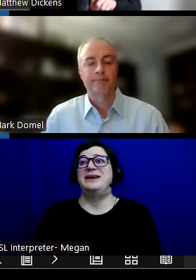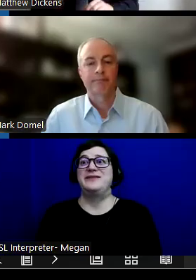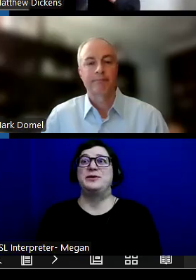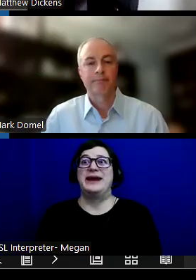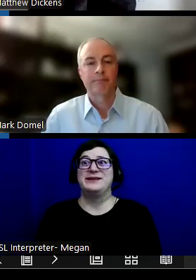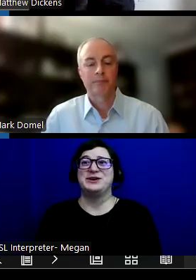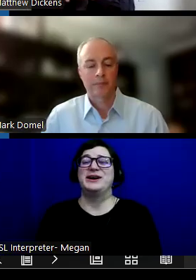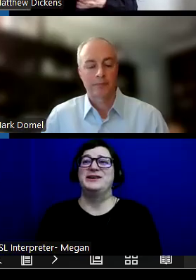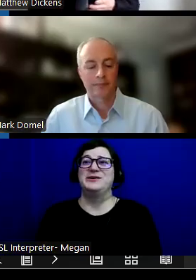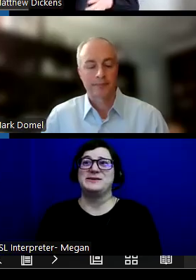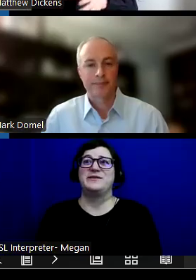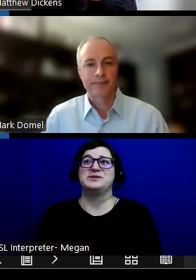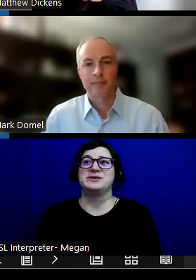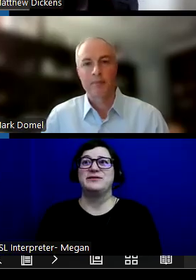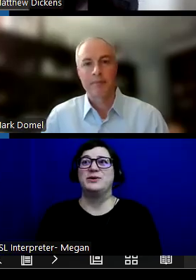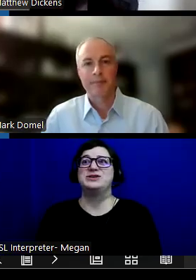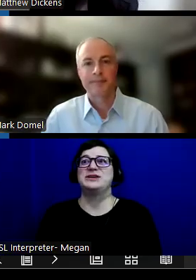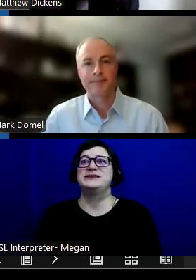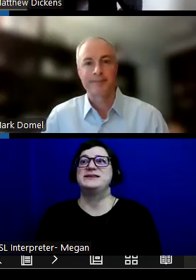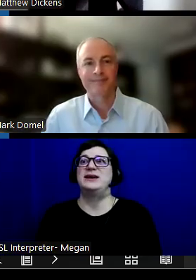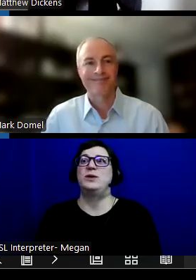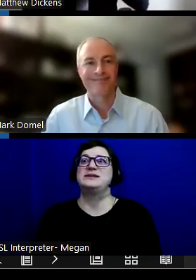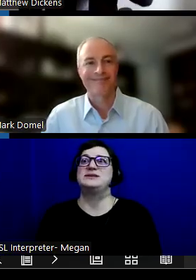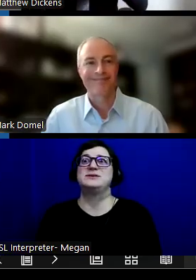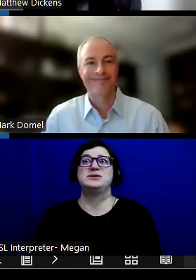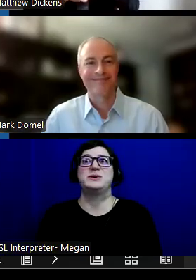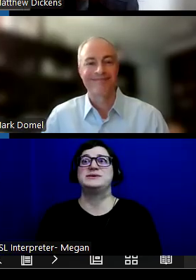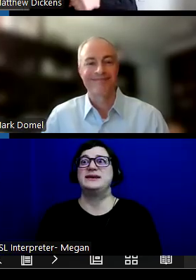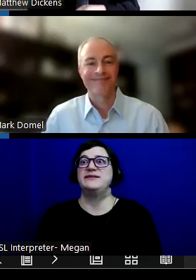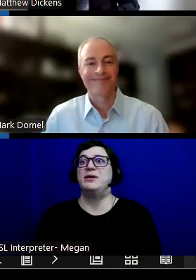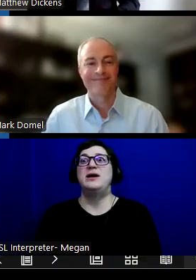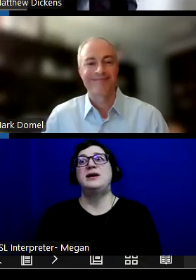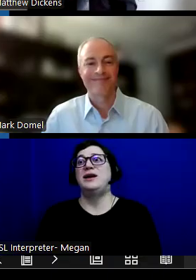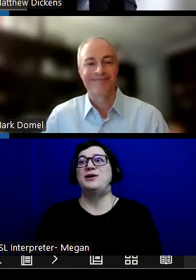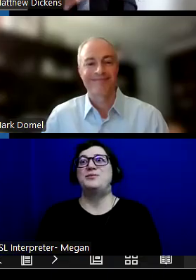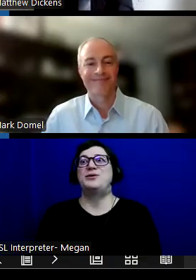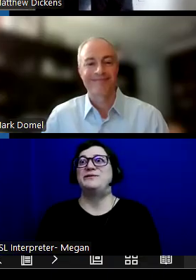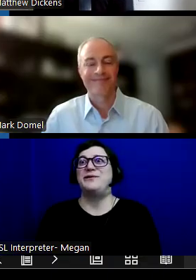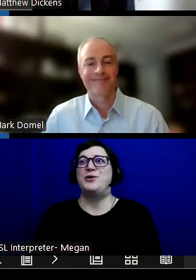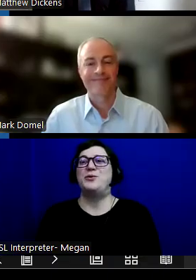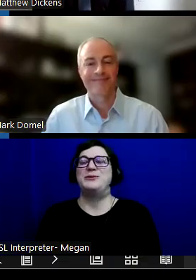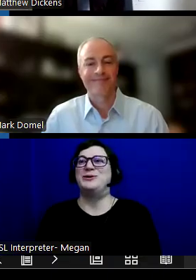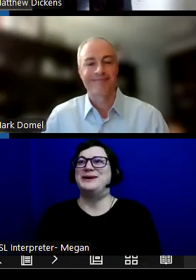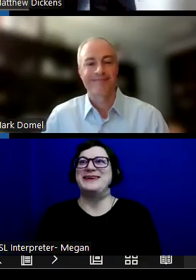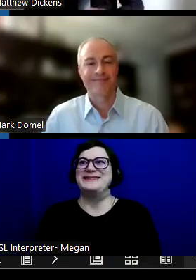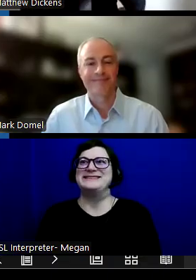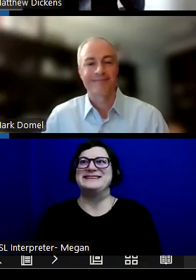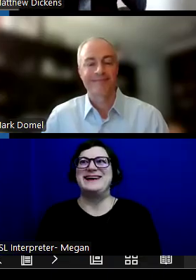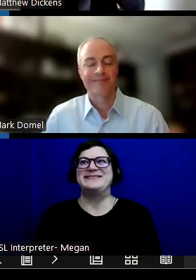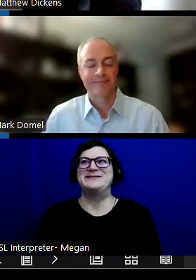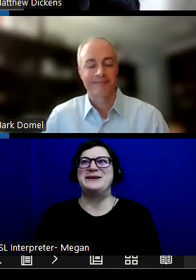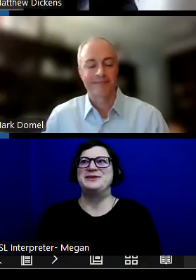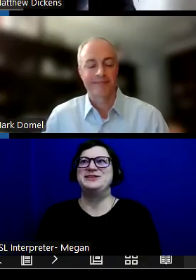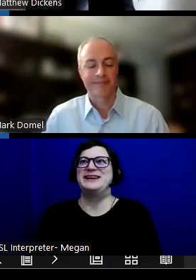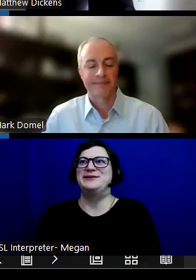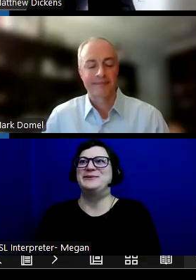and being available to answer. I know some of those were tough questions, and as soon as we receive, more info, we will get this sent